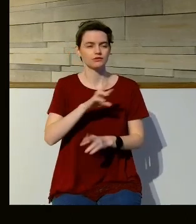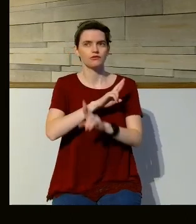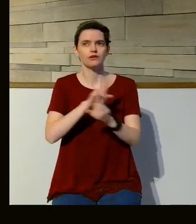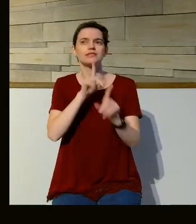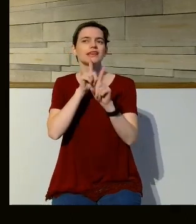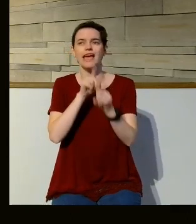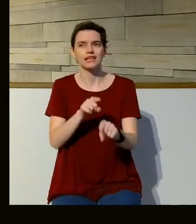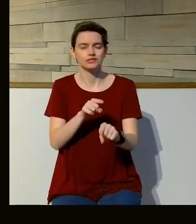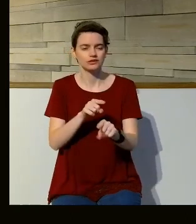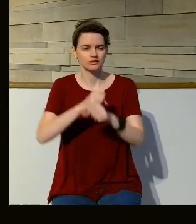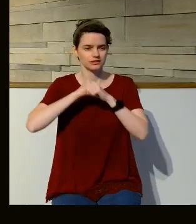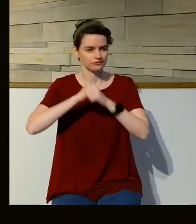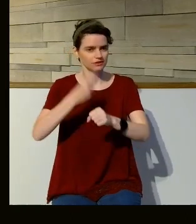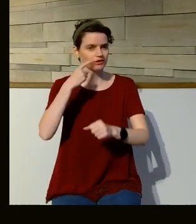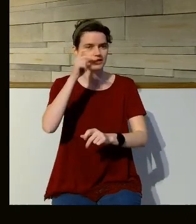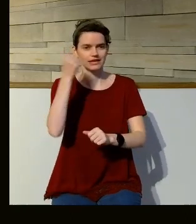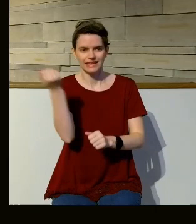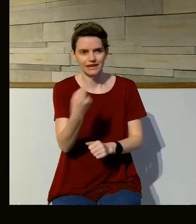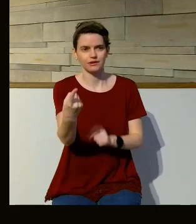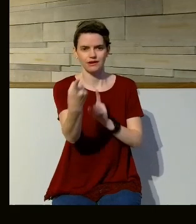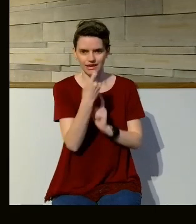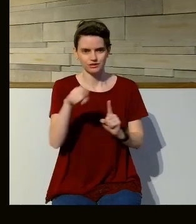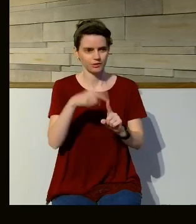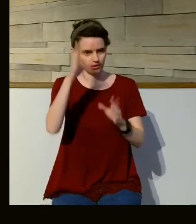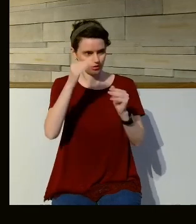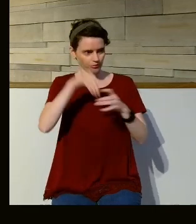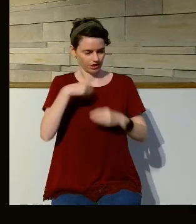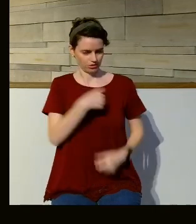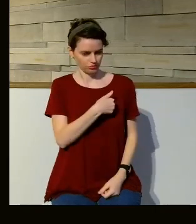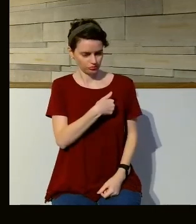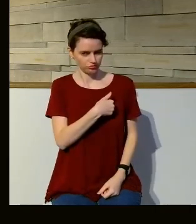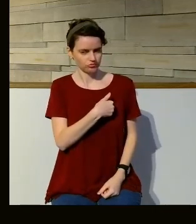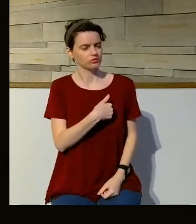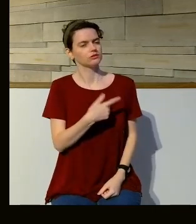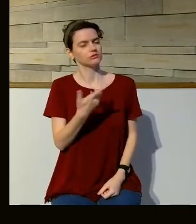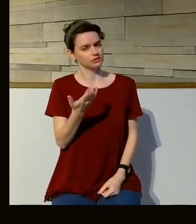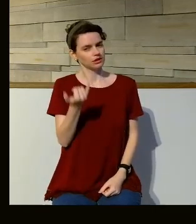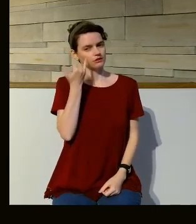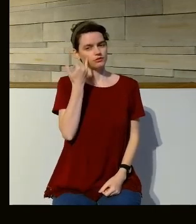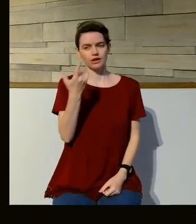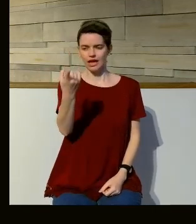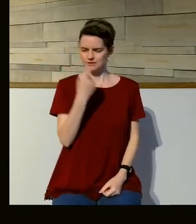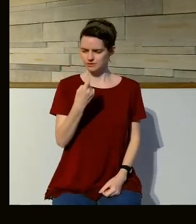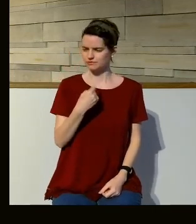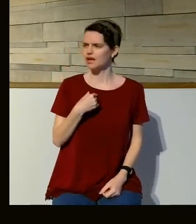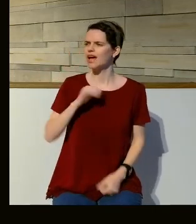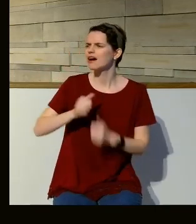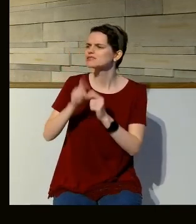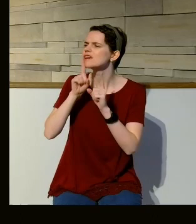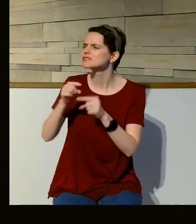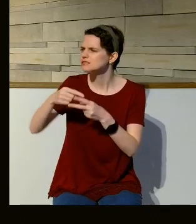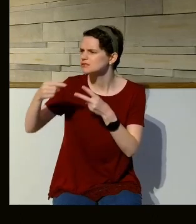answer, a defense to anyone who asks you for the hope that is in you. Because see, if you were to ask me, Eric, how would you answer those